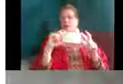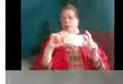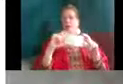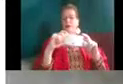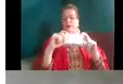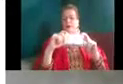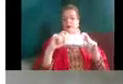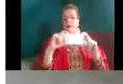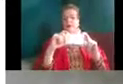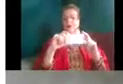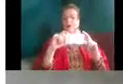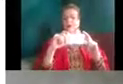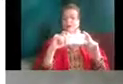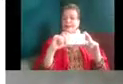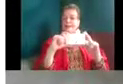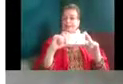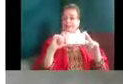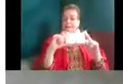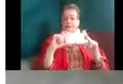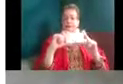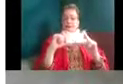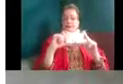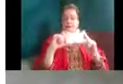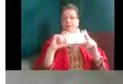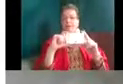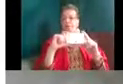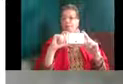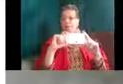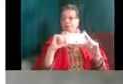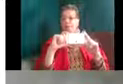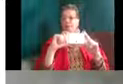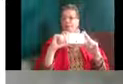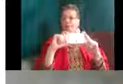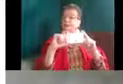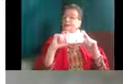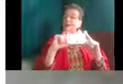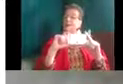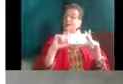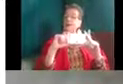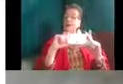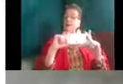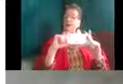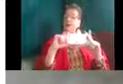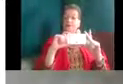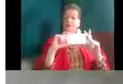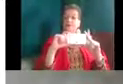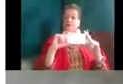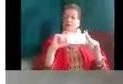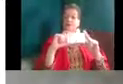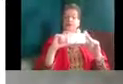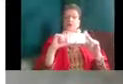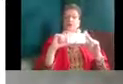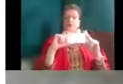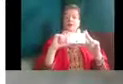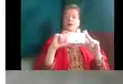these come in a variety of different radiuses like this one's only a radius of 150 feet but some of them come up to 400 feet so